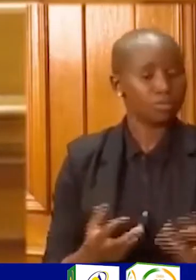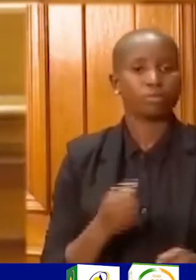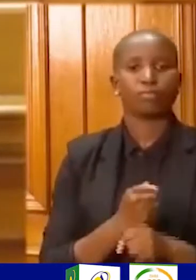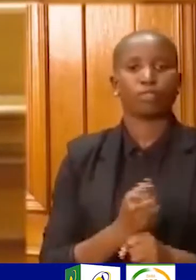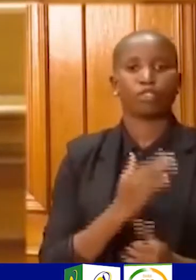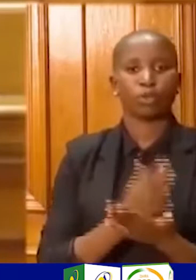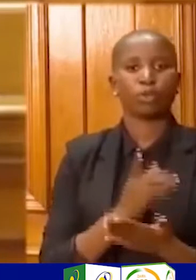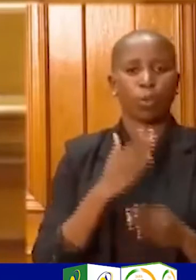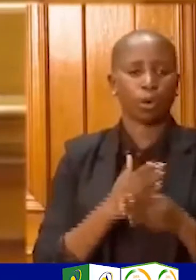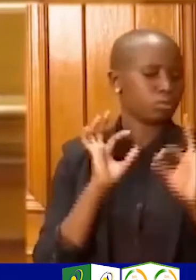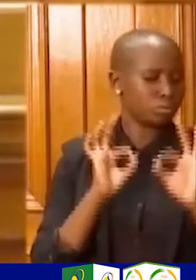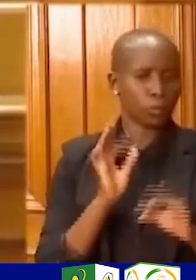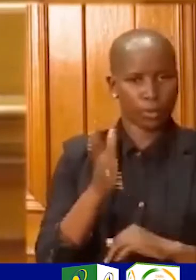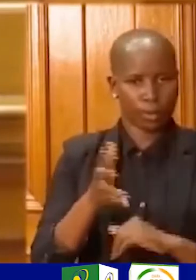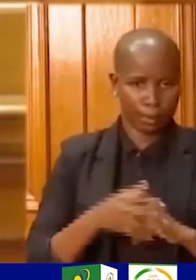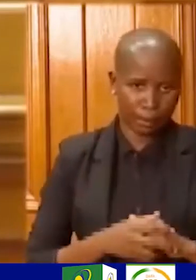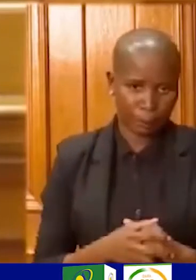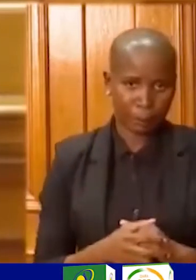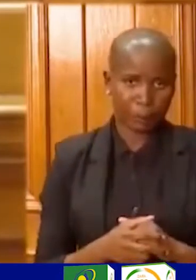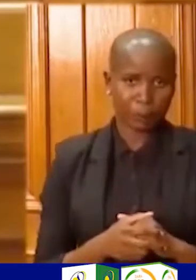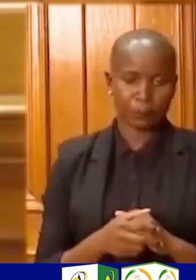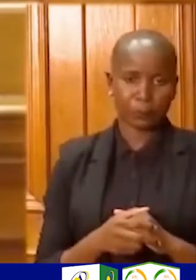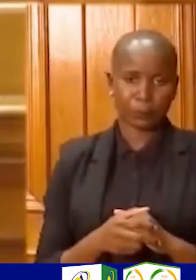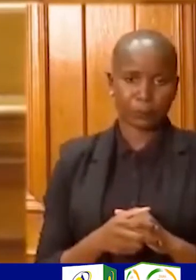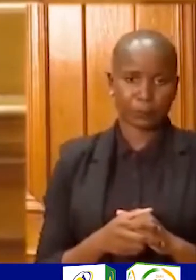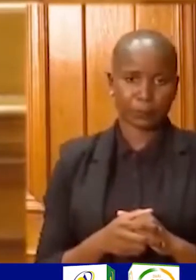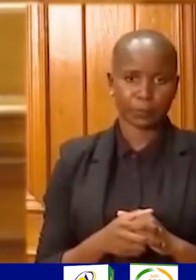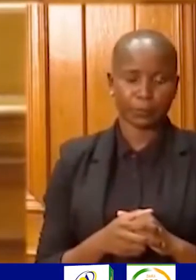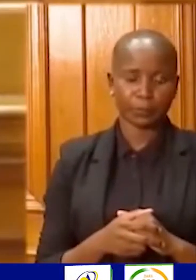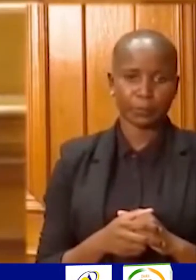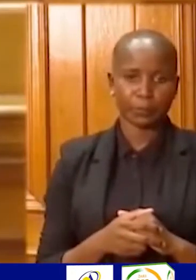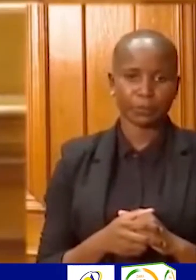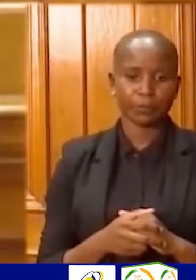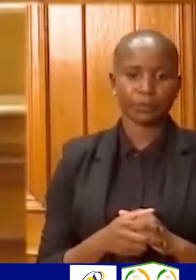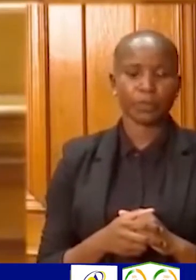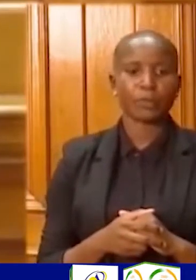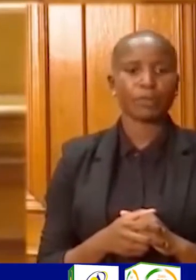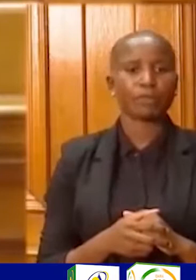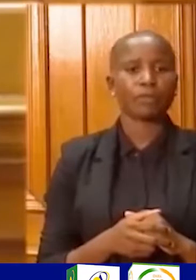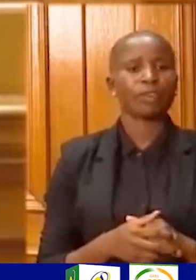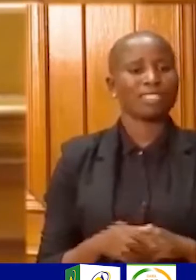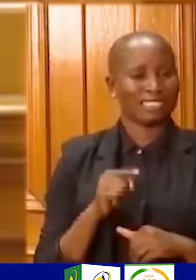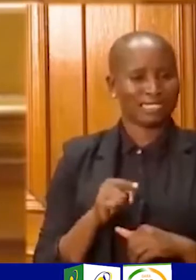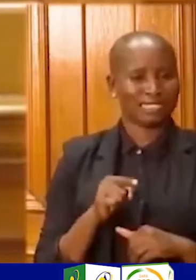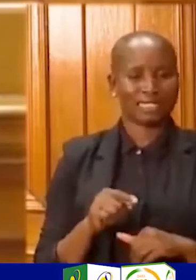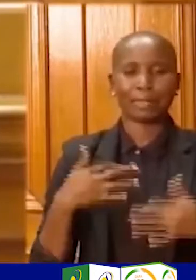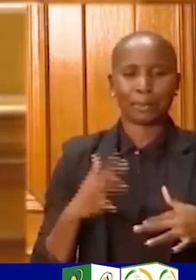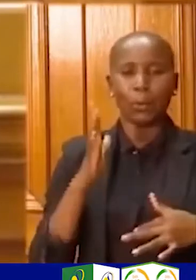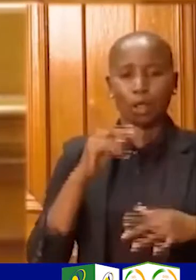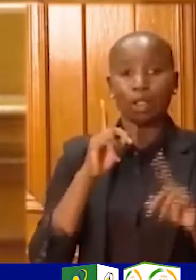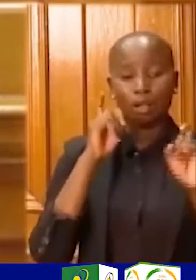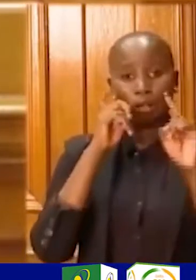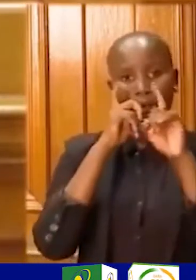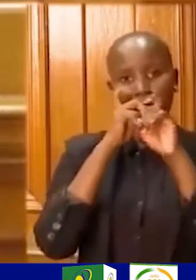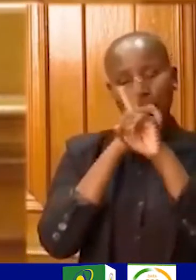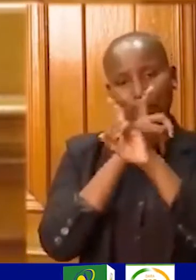be effective. This will be the largest and most complex logistical undertaking in